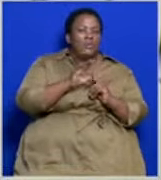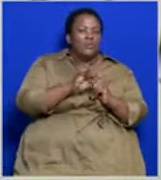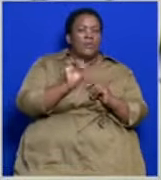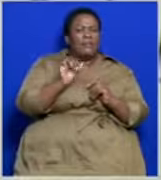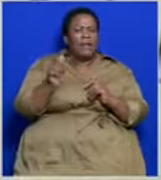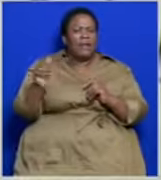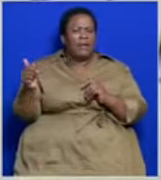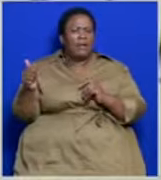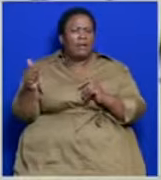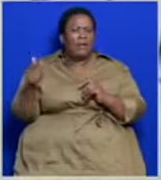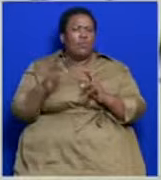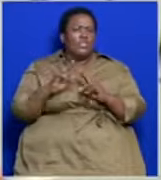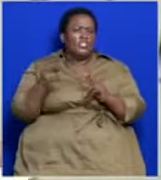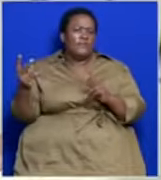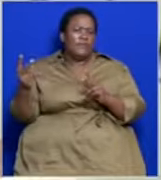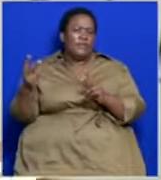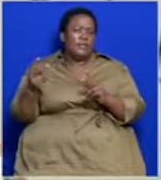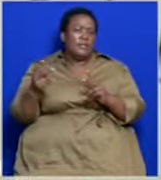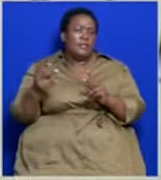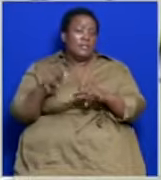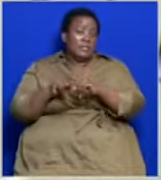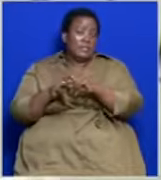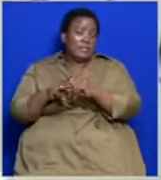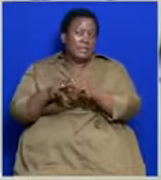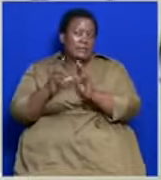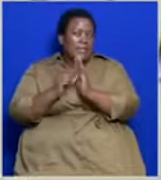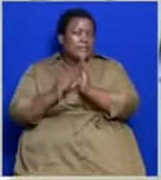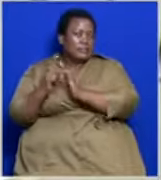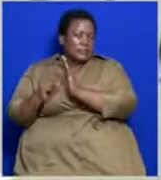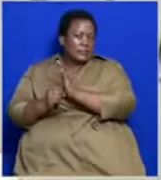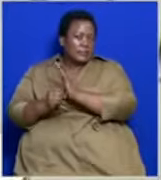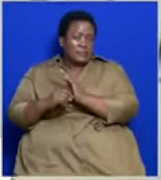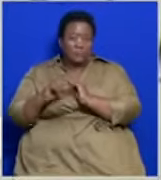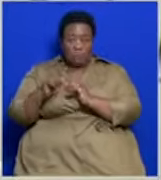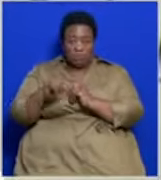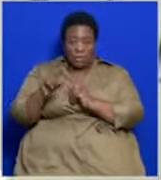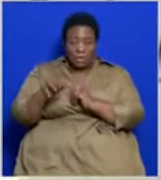That's correct. Okay. Now, if you go to that same